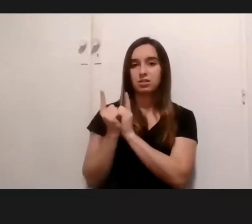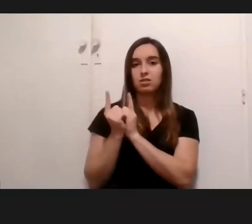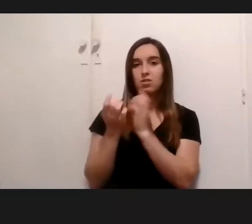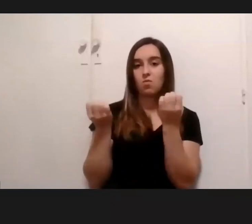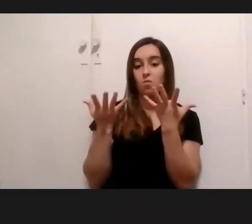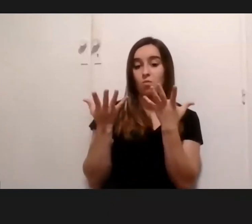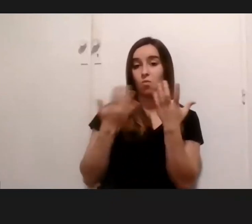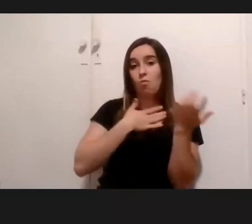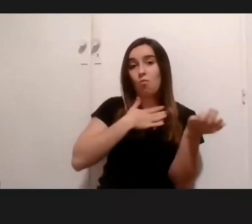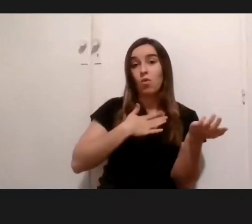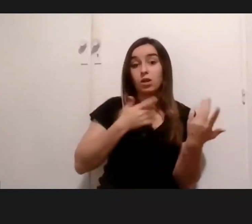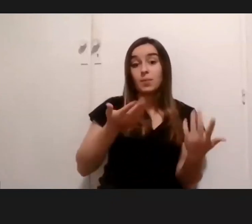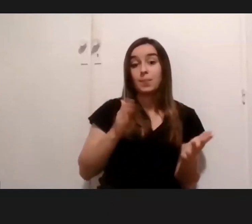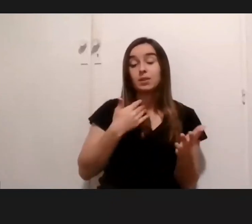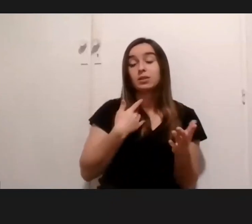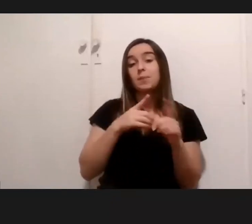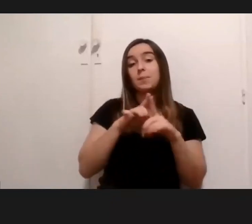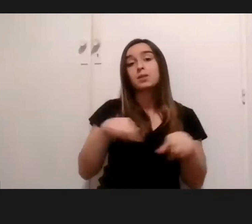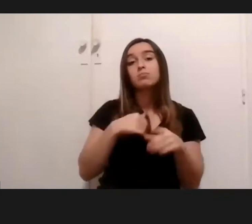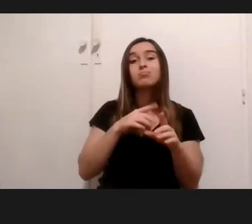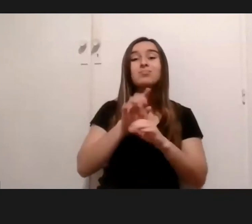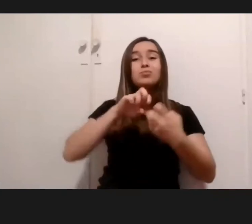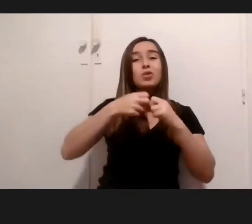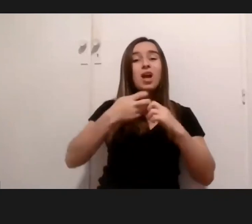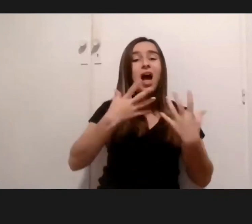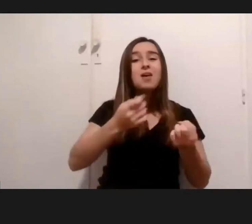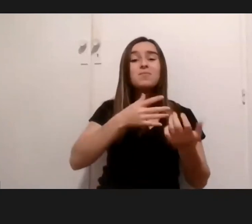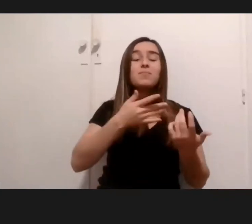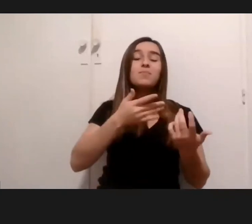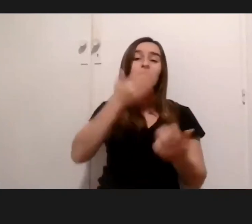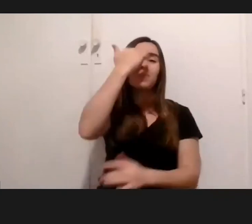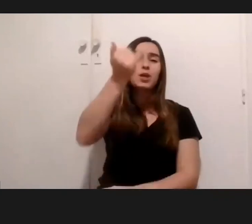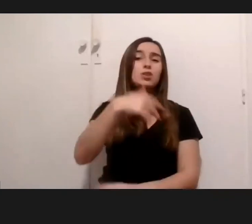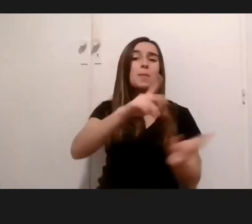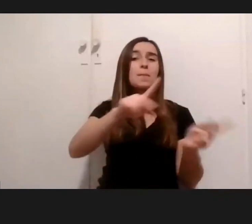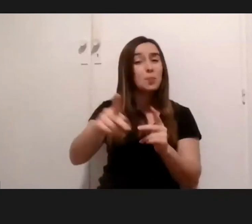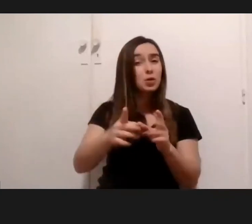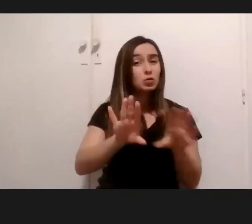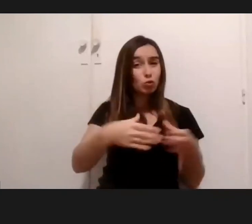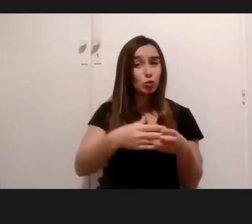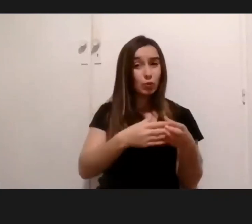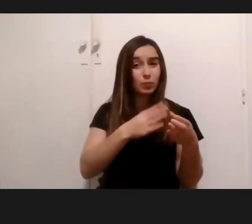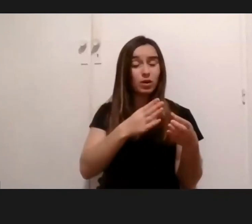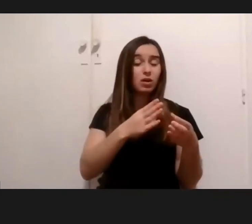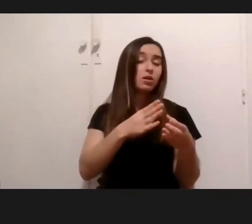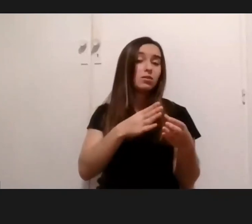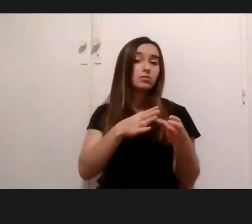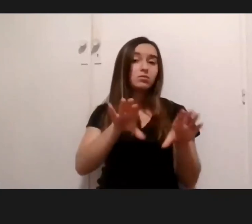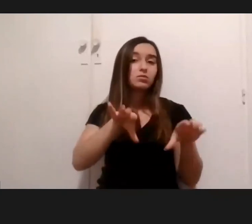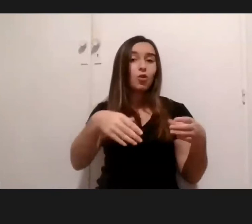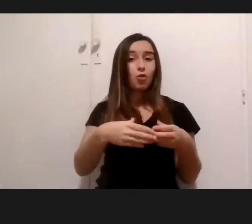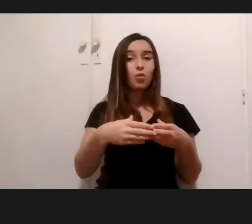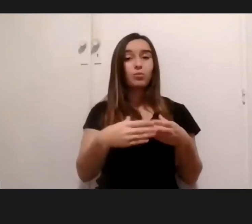of our group members didn't have any devices or didn't know how to use those. So